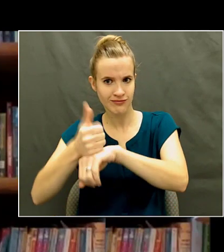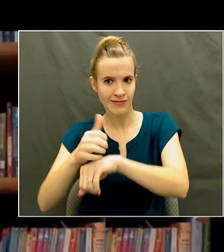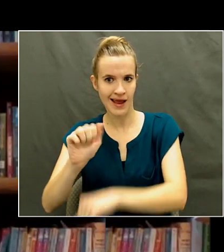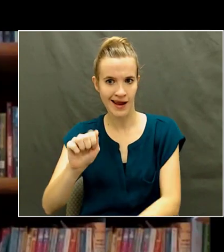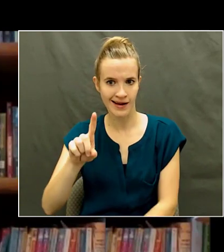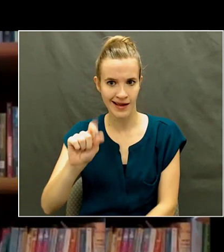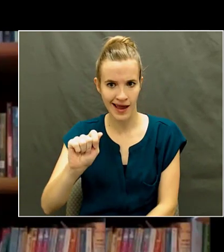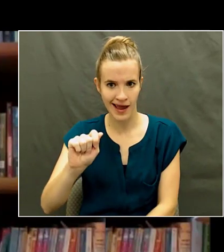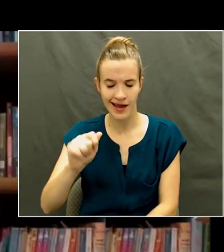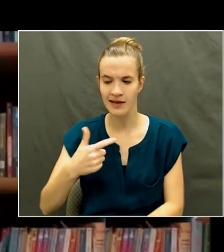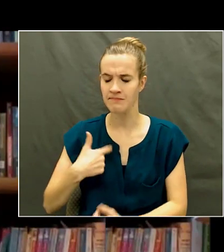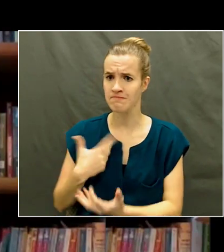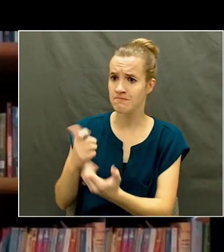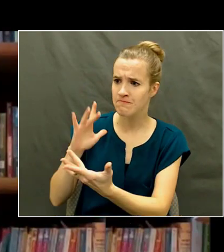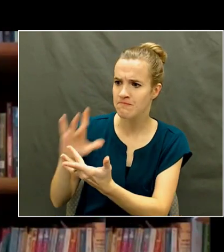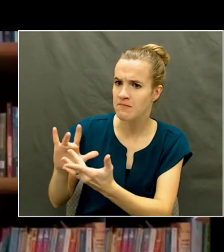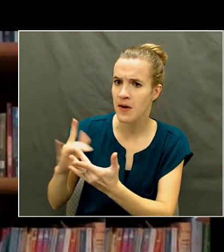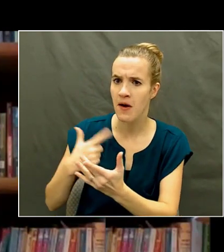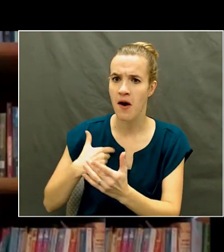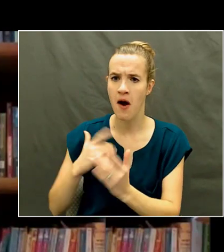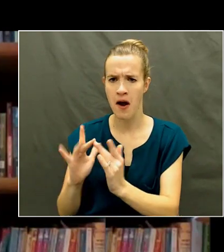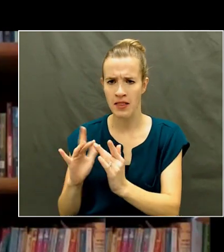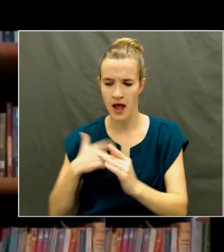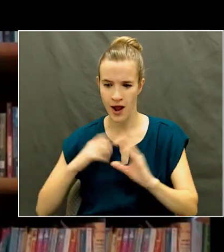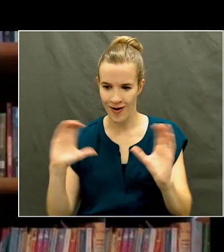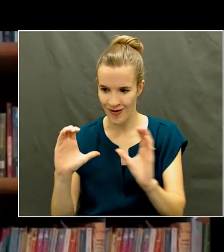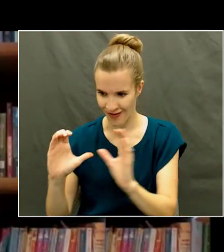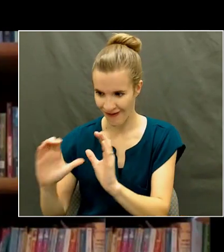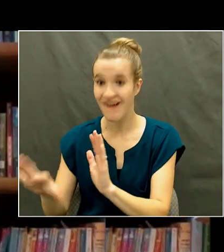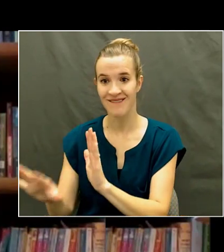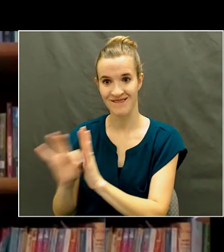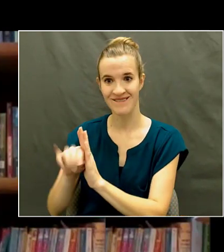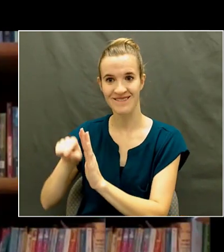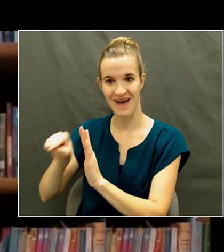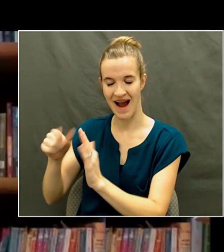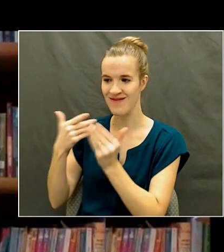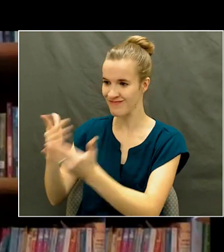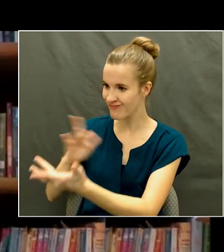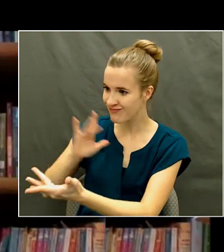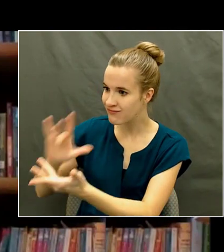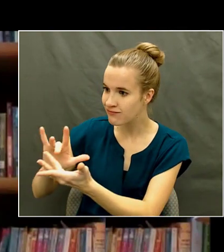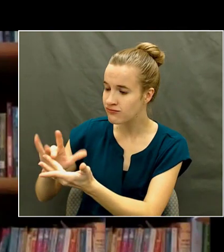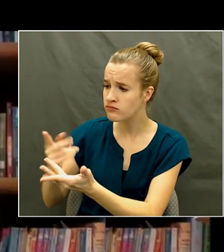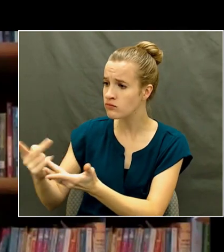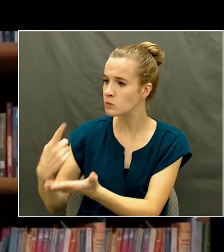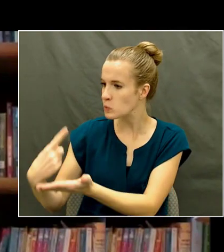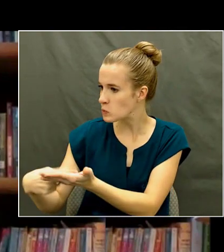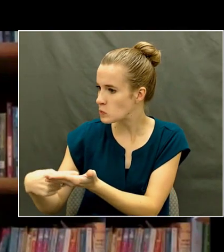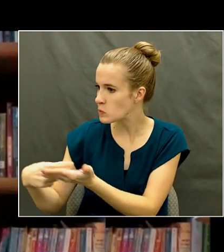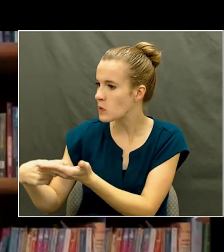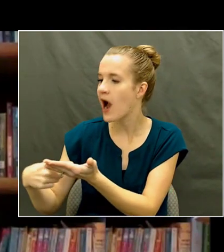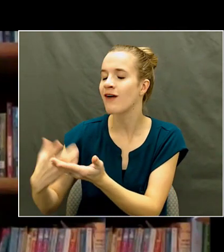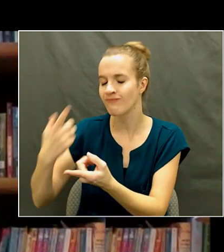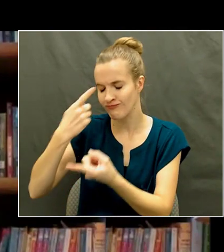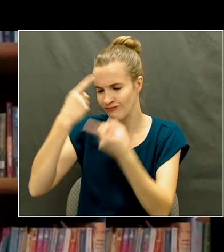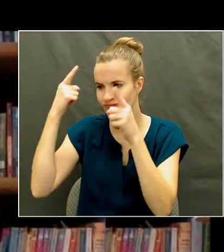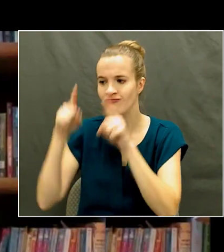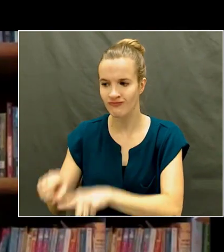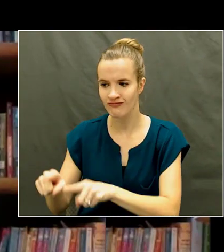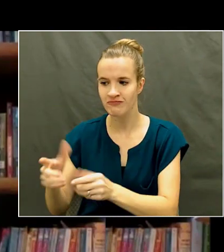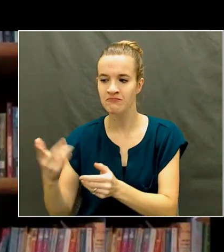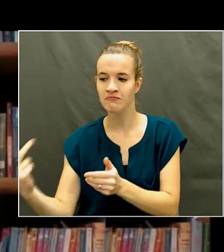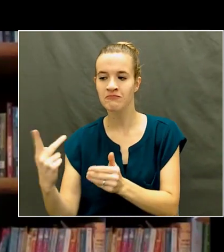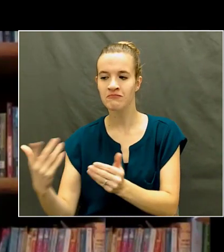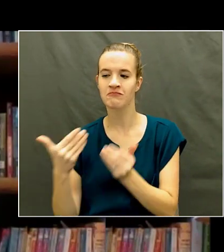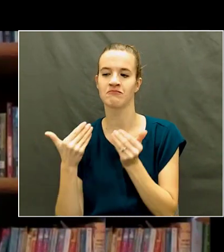contact information for Jennifer, who's a grown up now, and I got in touch with her. She and I talked, and we eventually decided